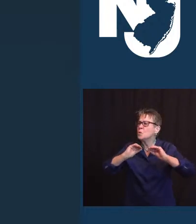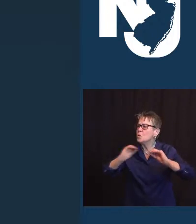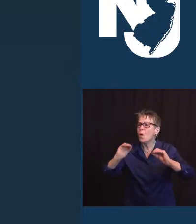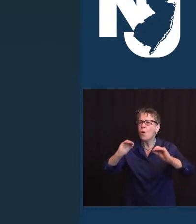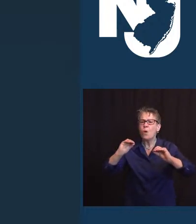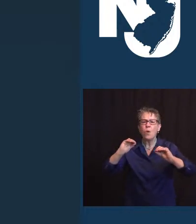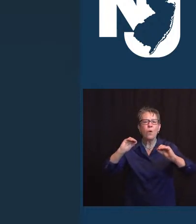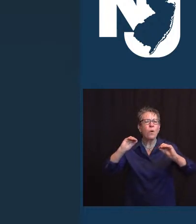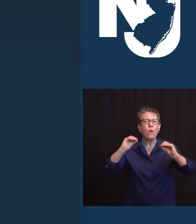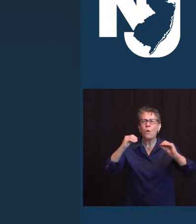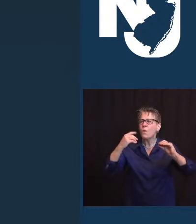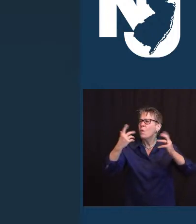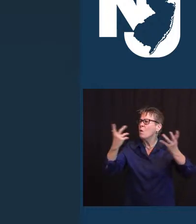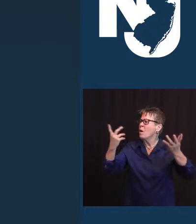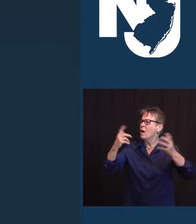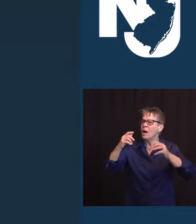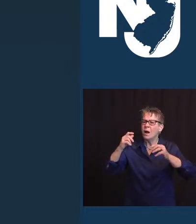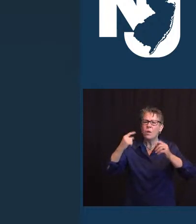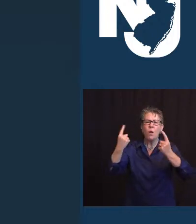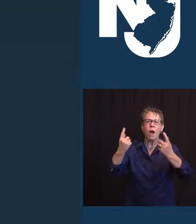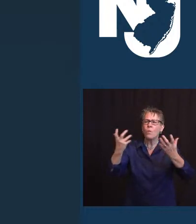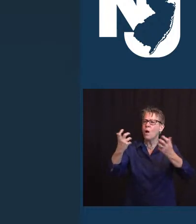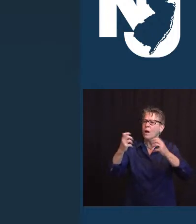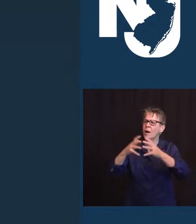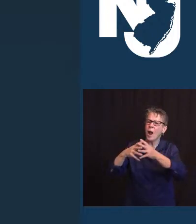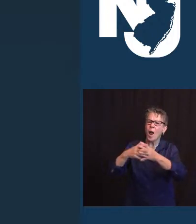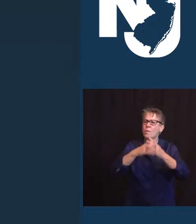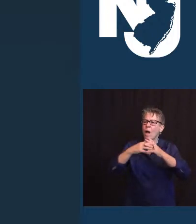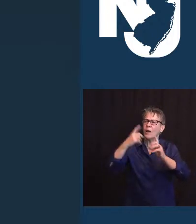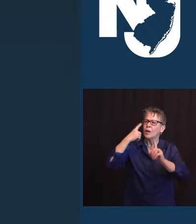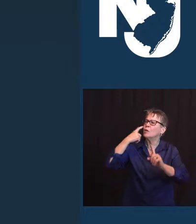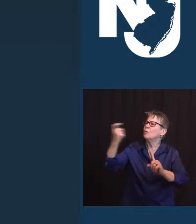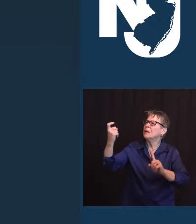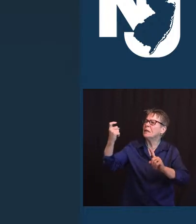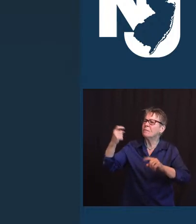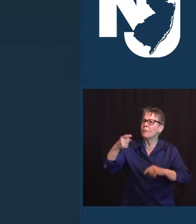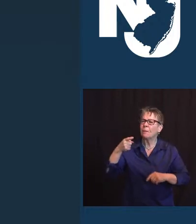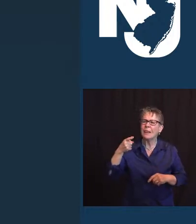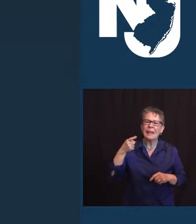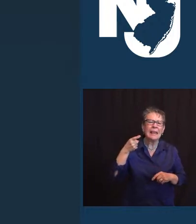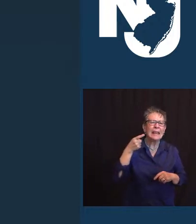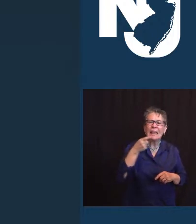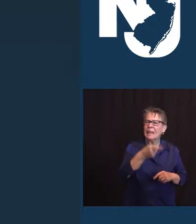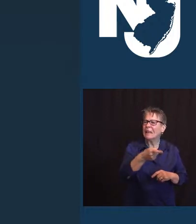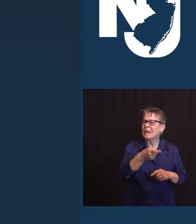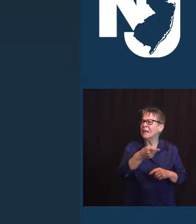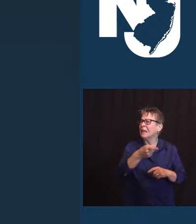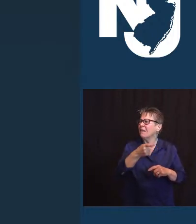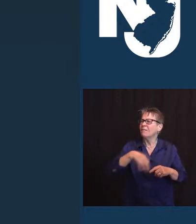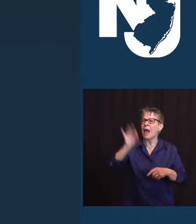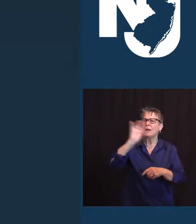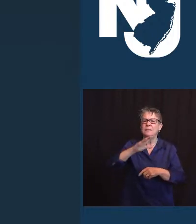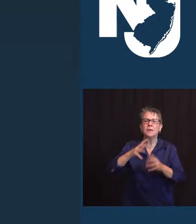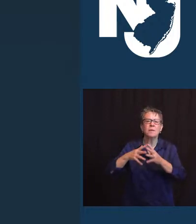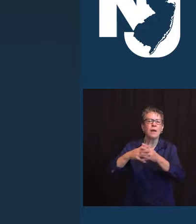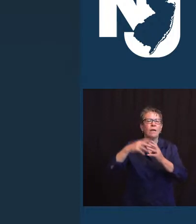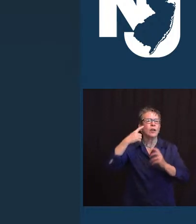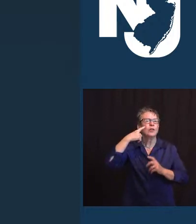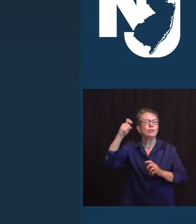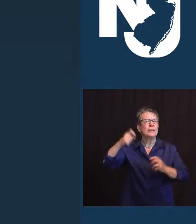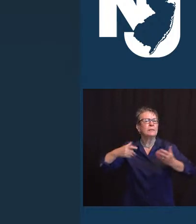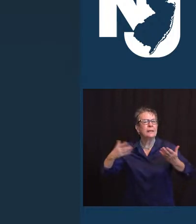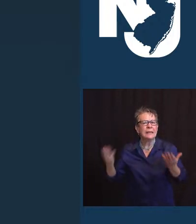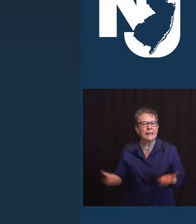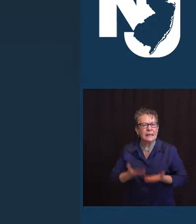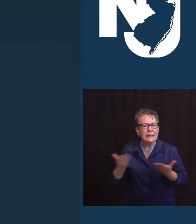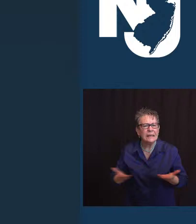mean something different. But we are proud that Luis found his American dream right here in New Jersey. And may God bless and watch over him and all